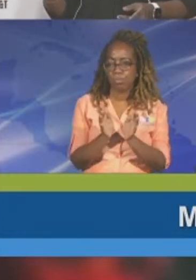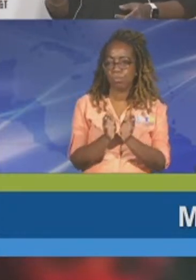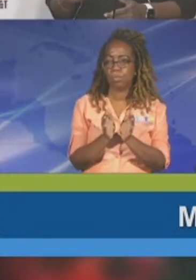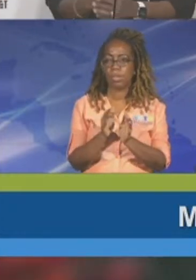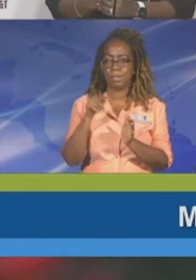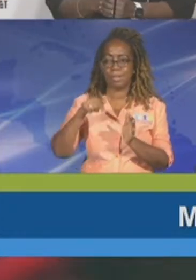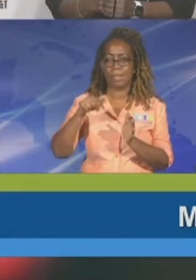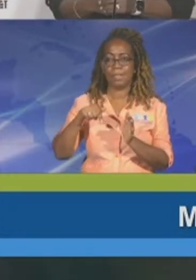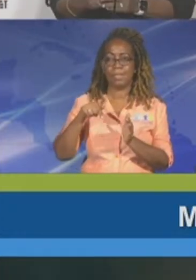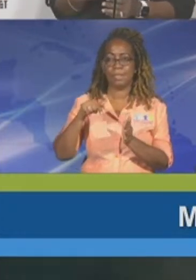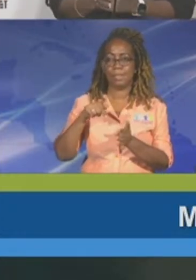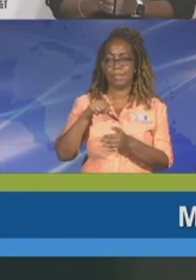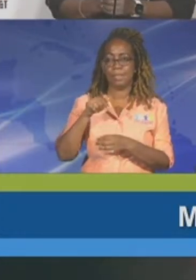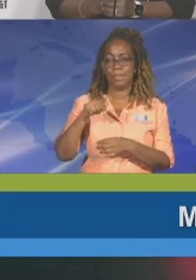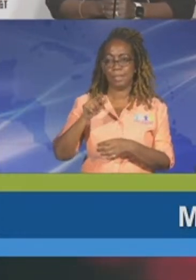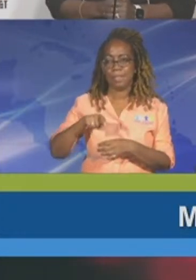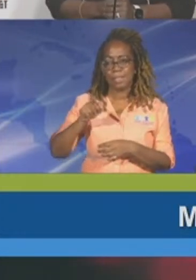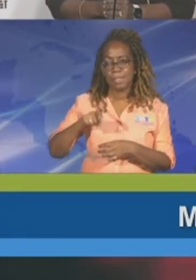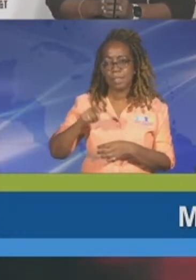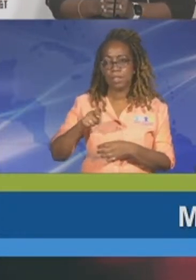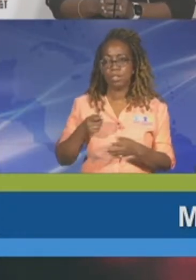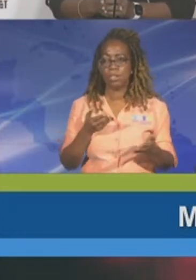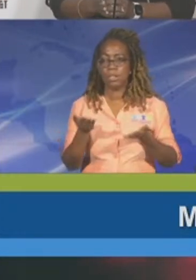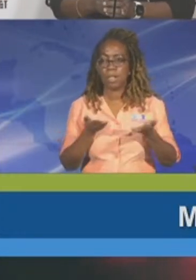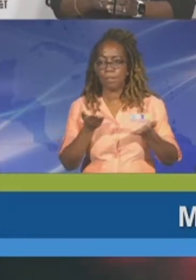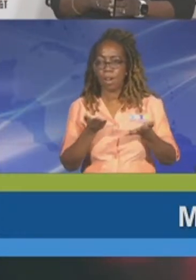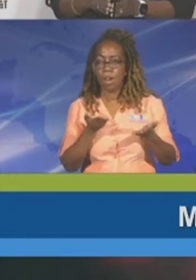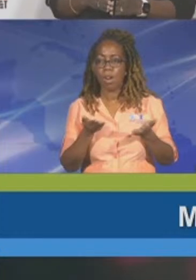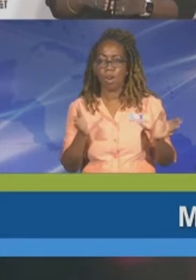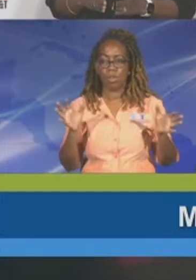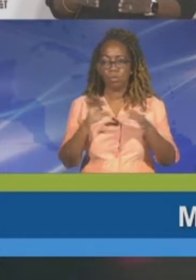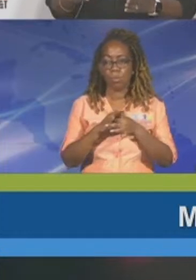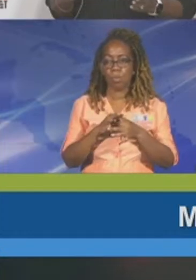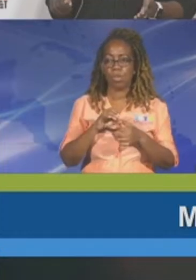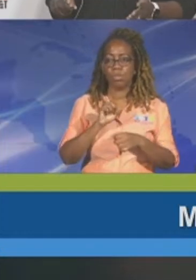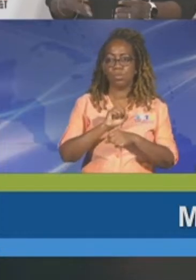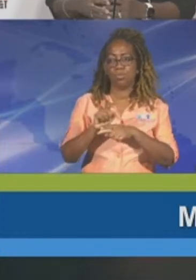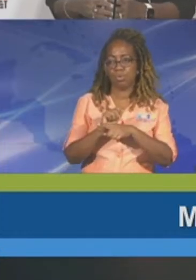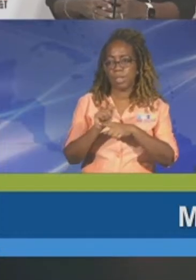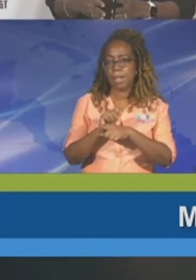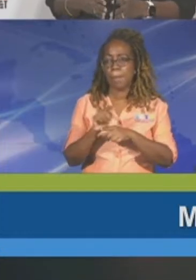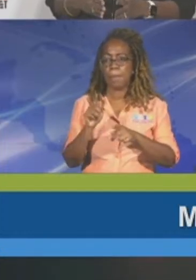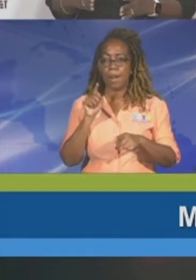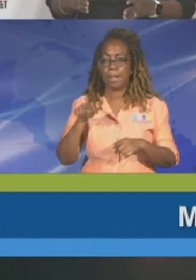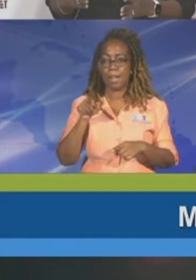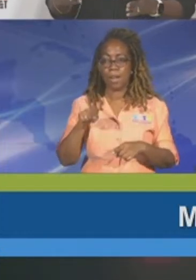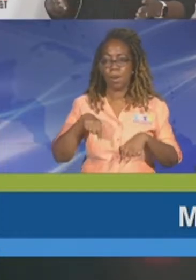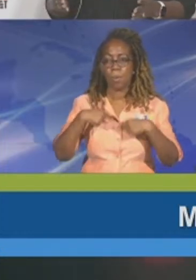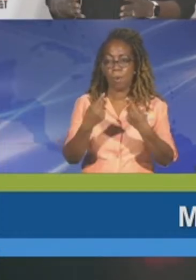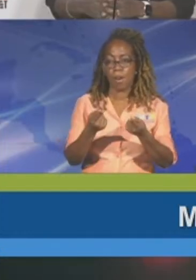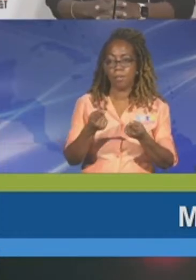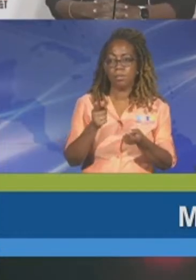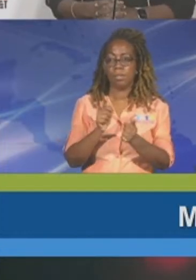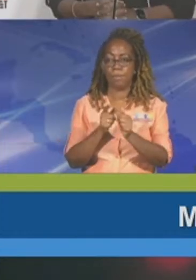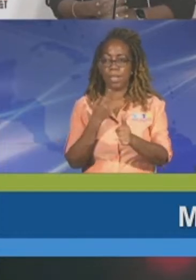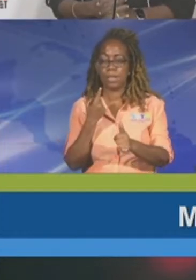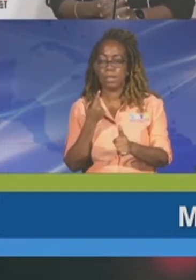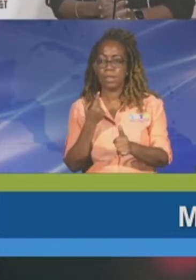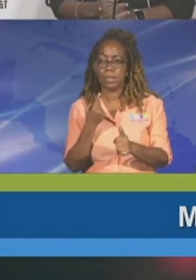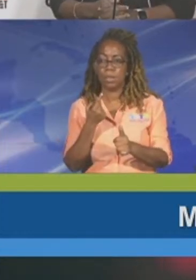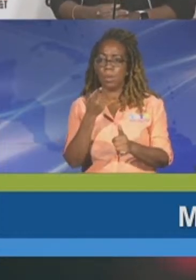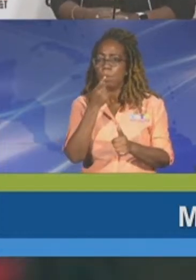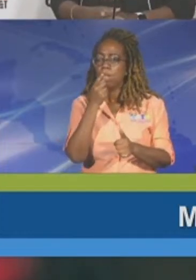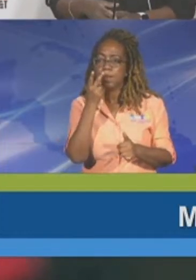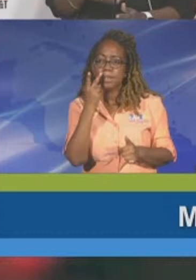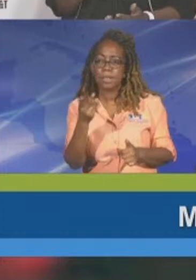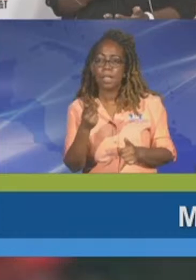service that is provided. And we do that by training the people who you go to first, the people who see you first when you access